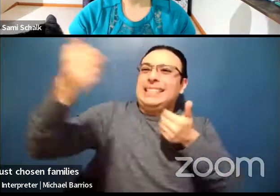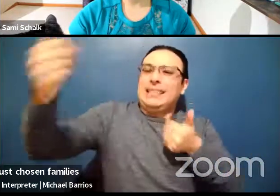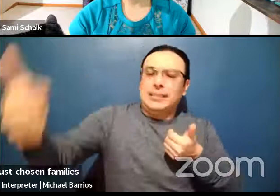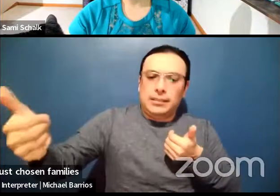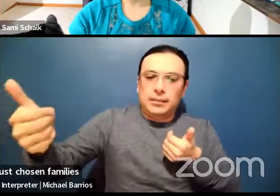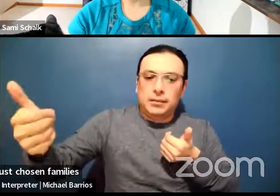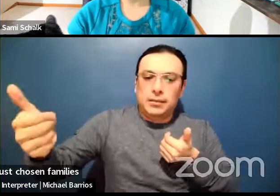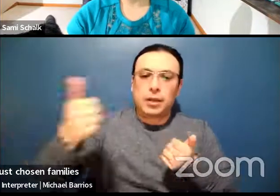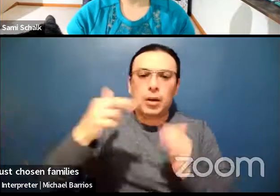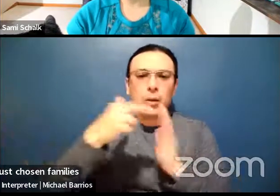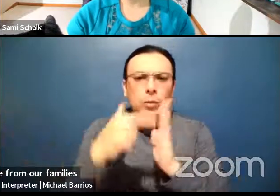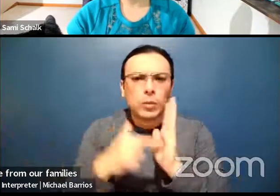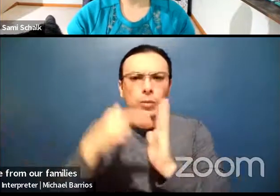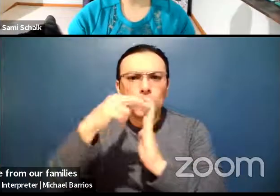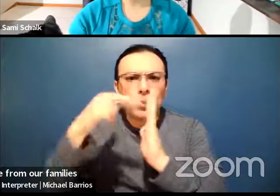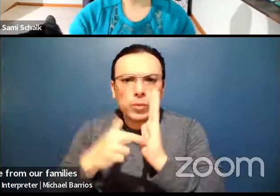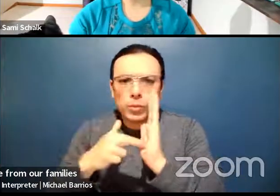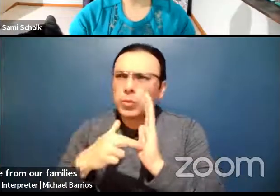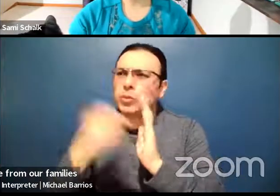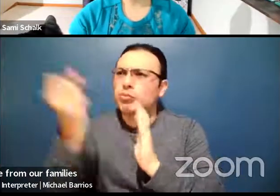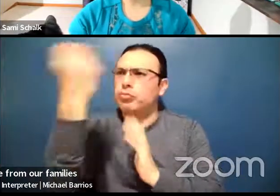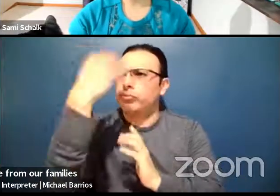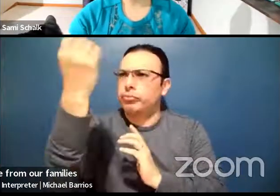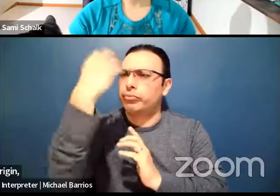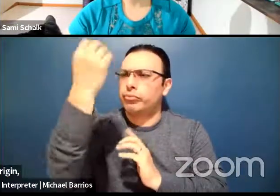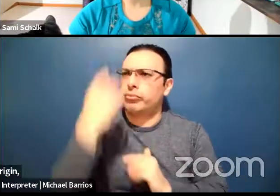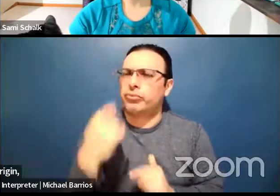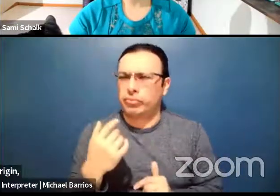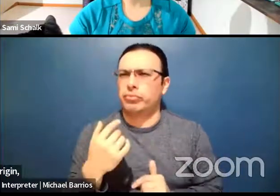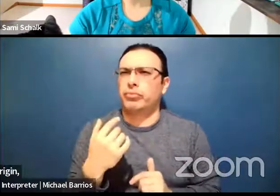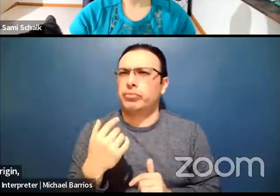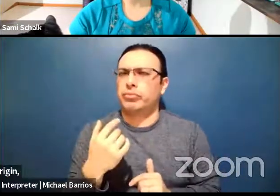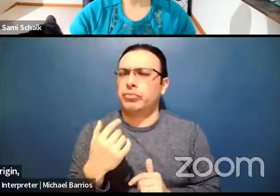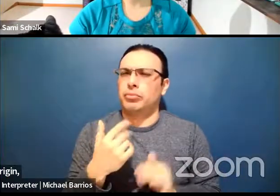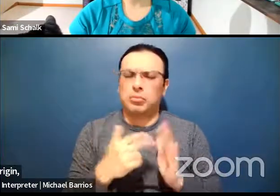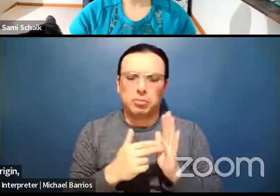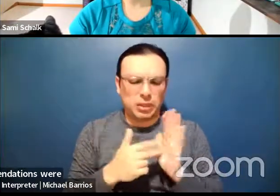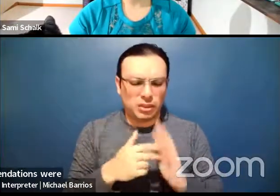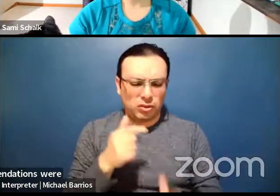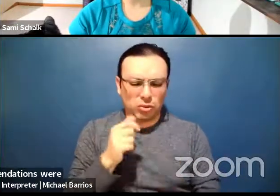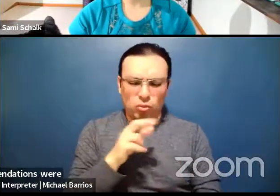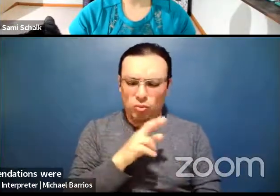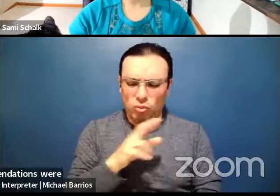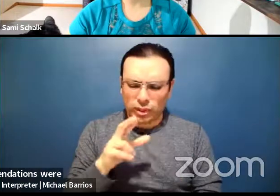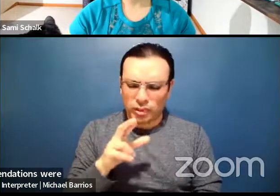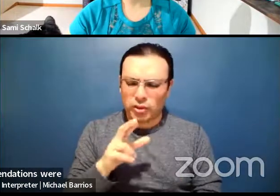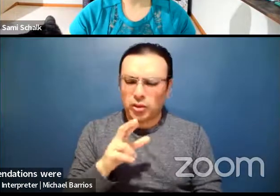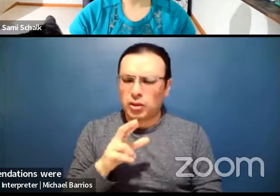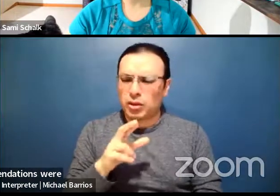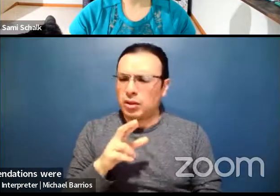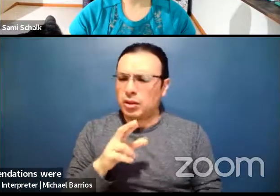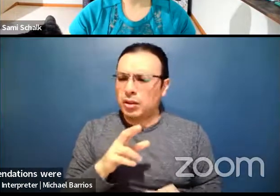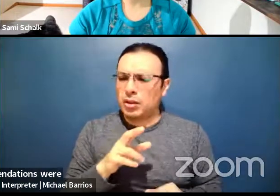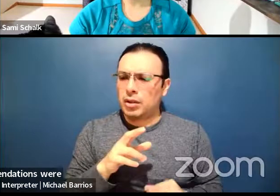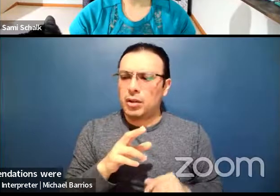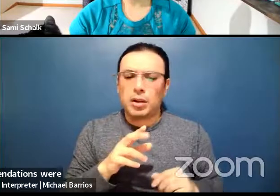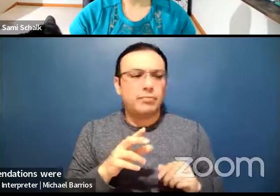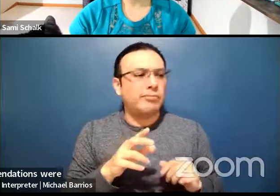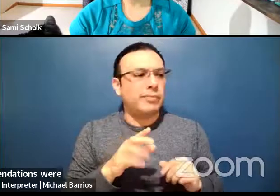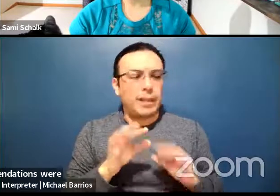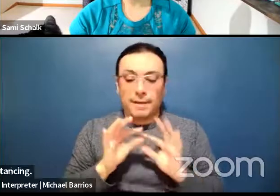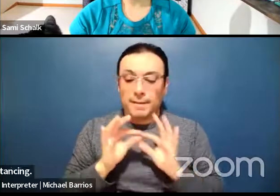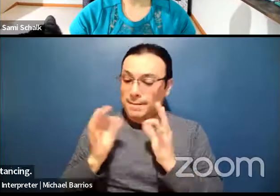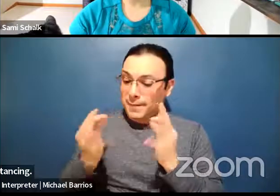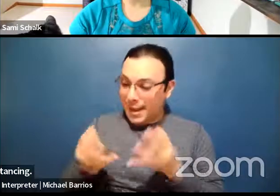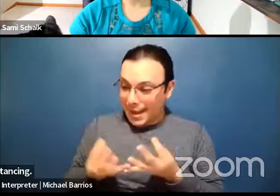of recommendations that, to our minds, framed queer and non-familial forms of relating as potential threats of